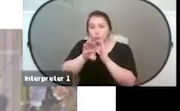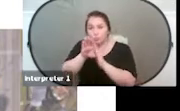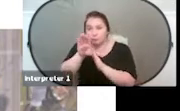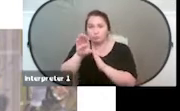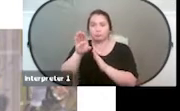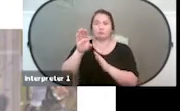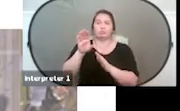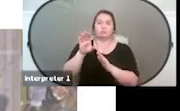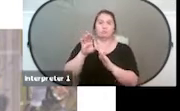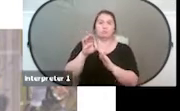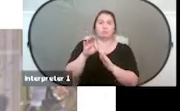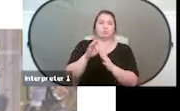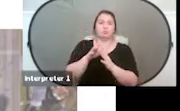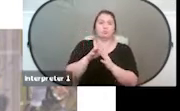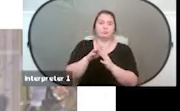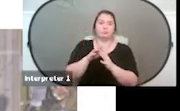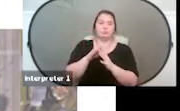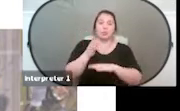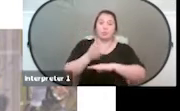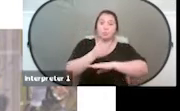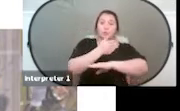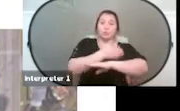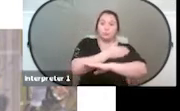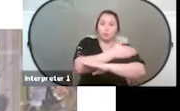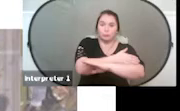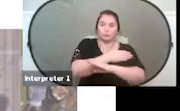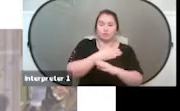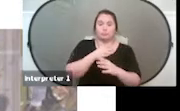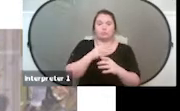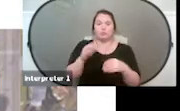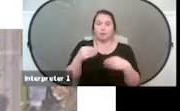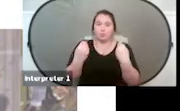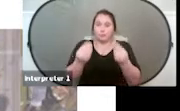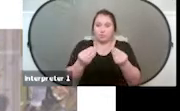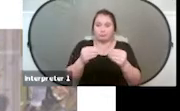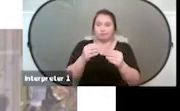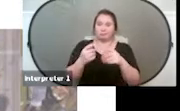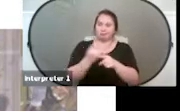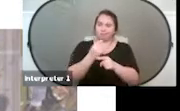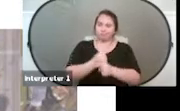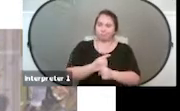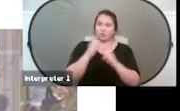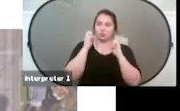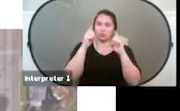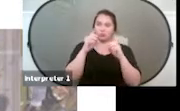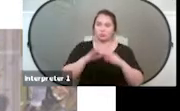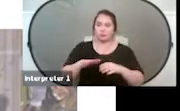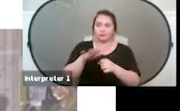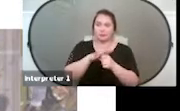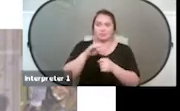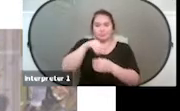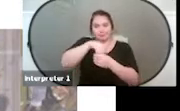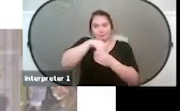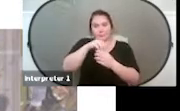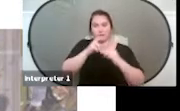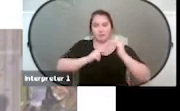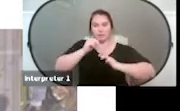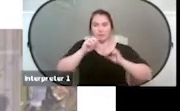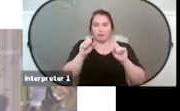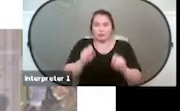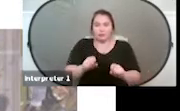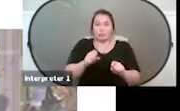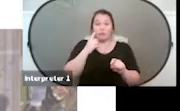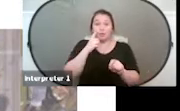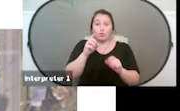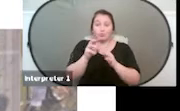well as providing appropriate educational spaces within the building. Likely for the campus of this